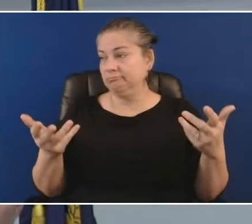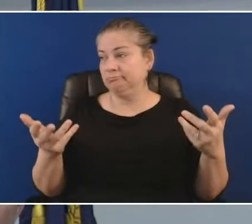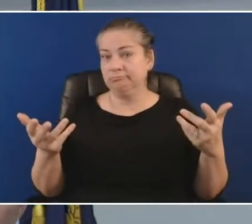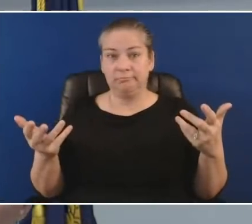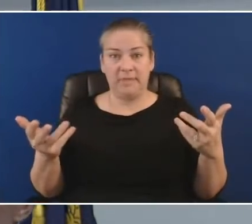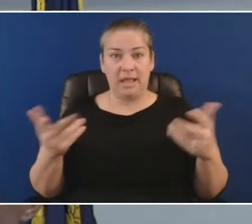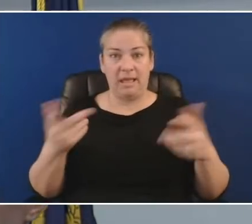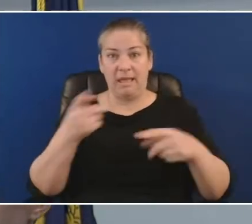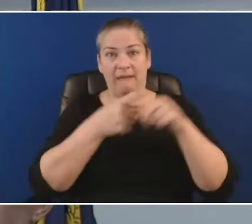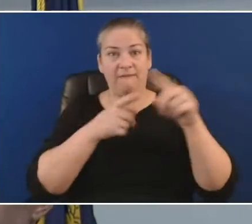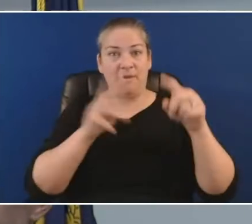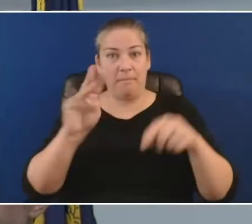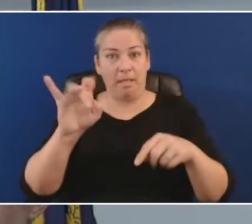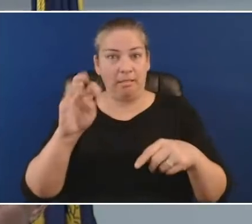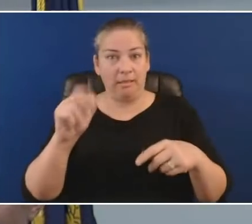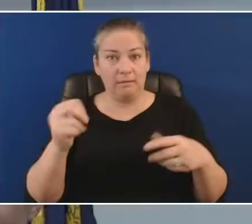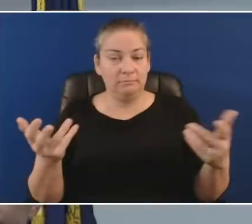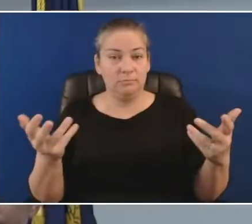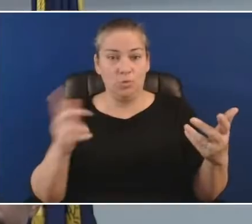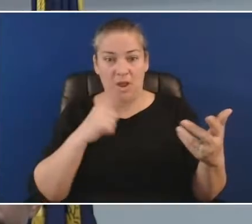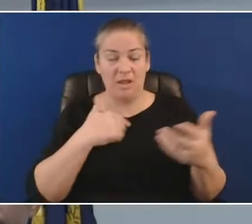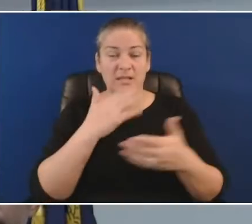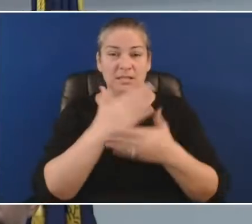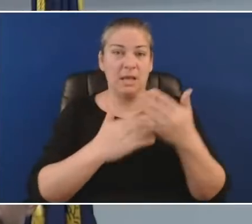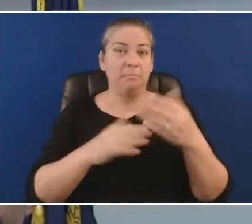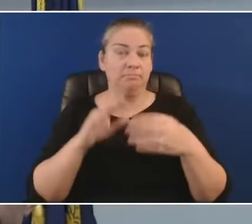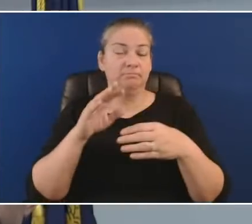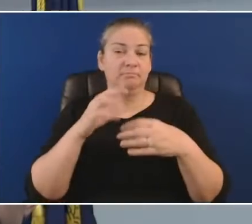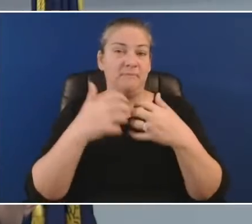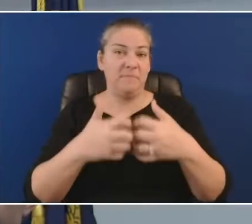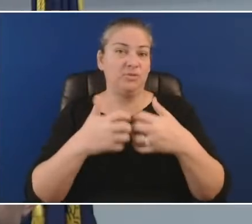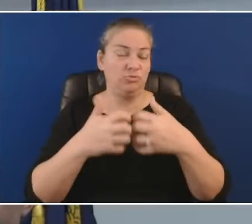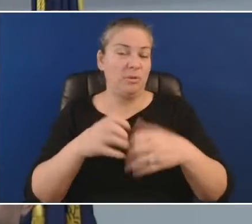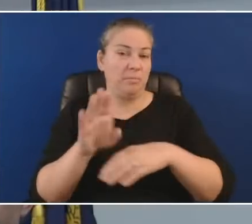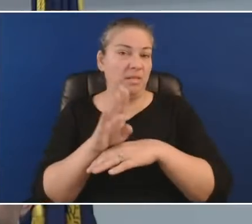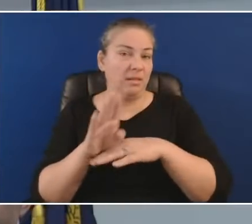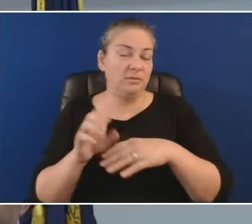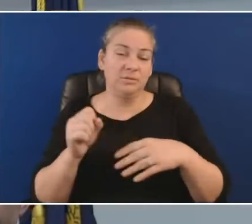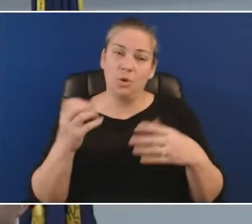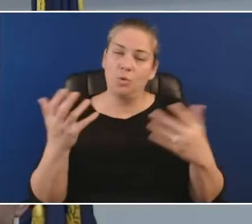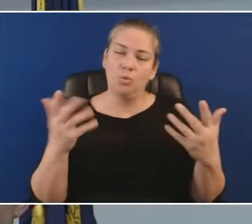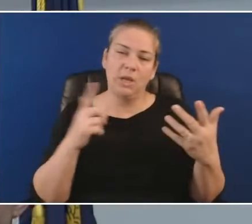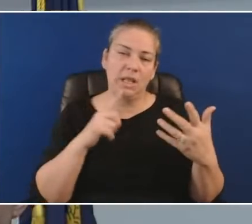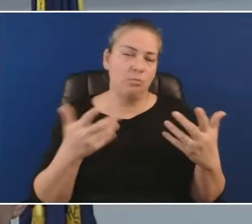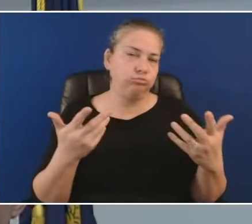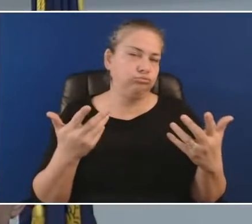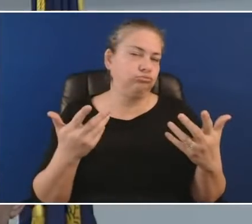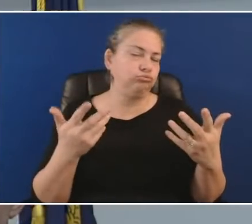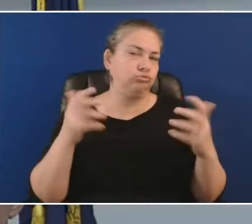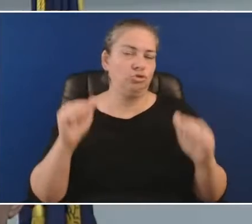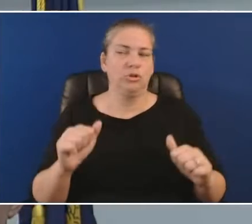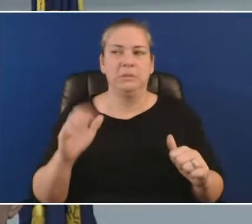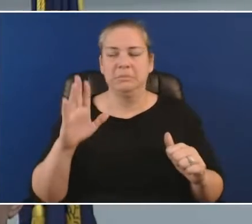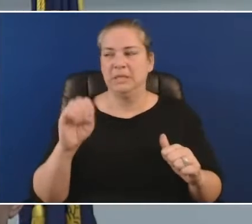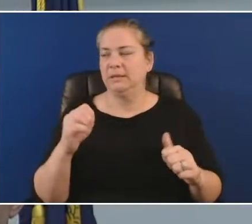$500,000. So actually, we had some industrial buildings as well. So it could easily be